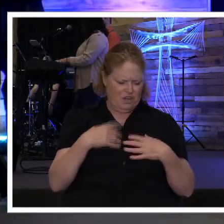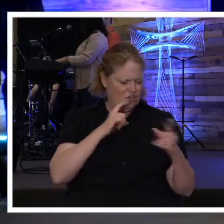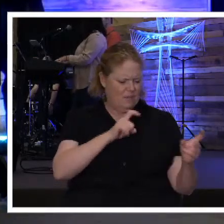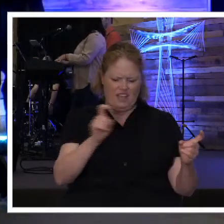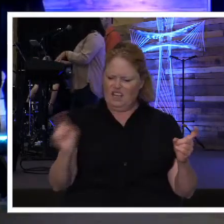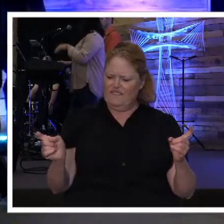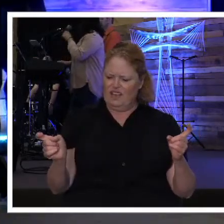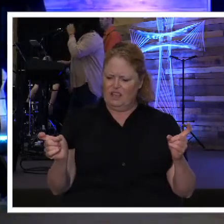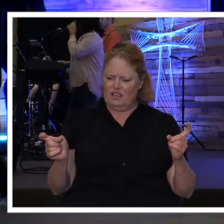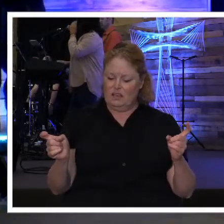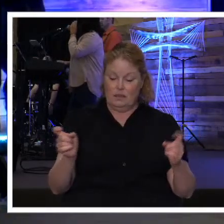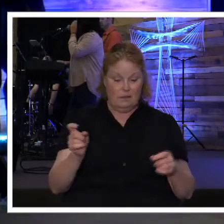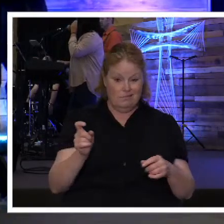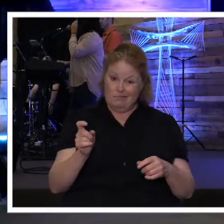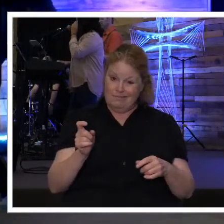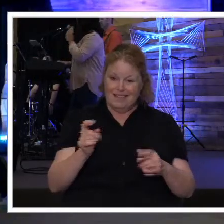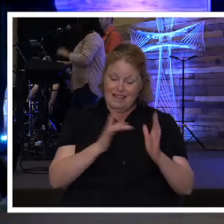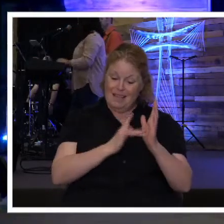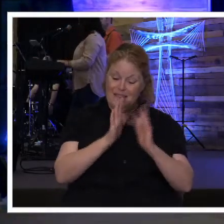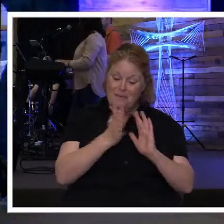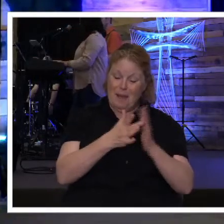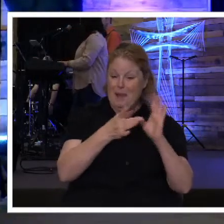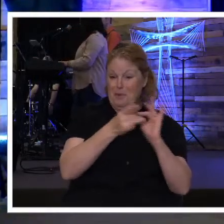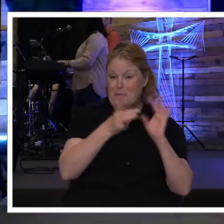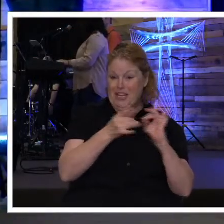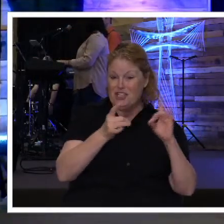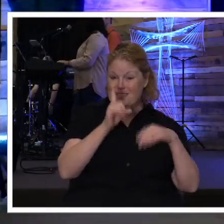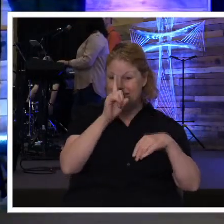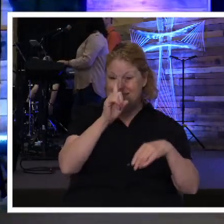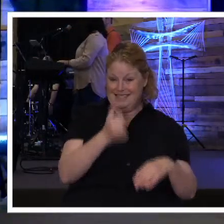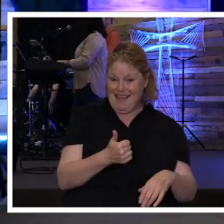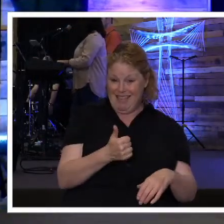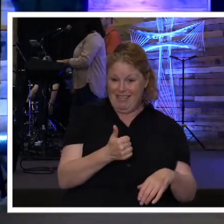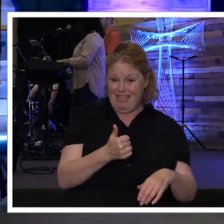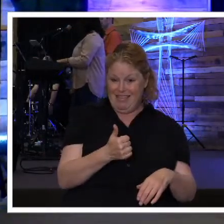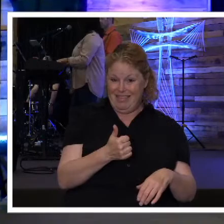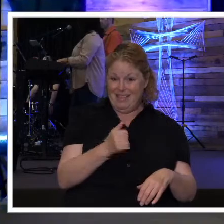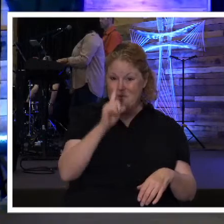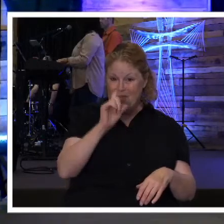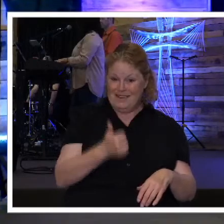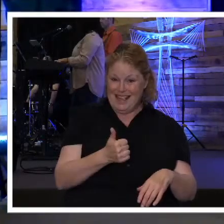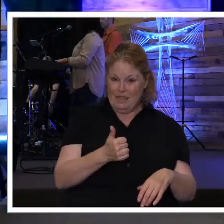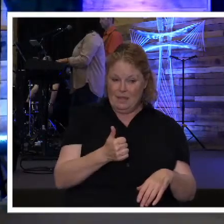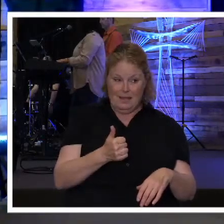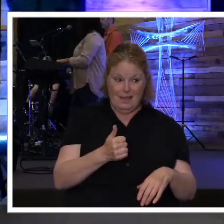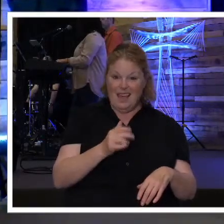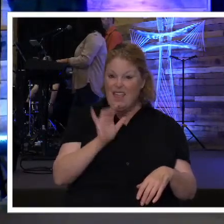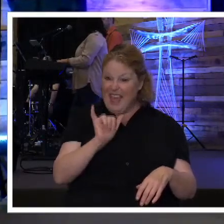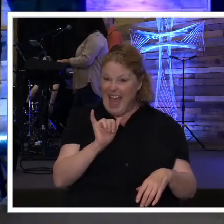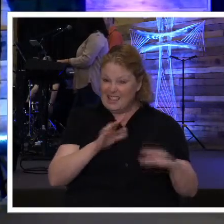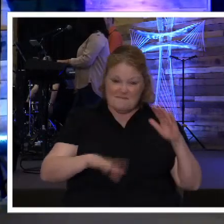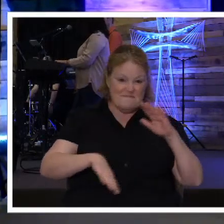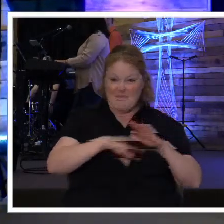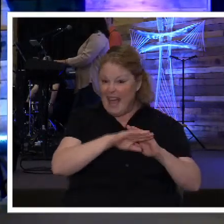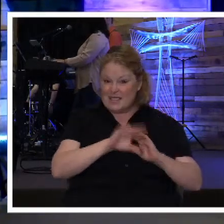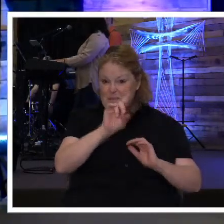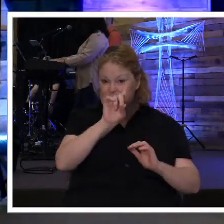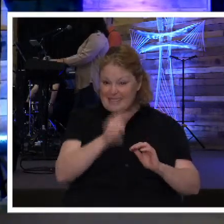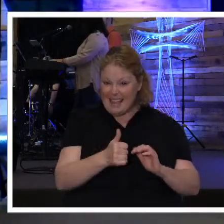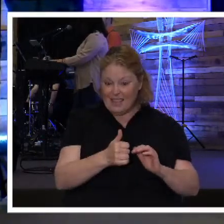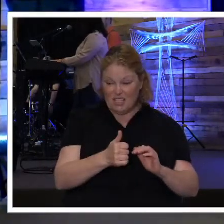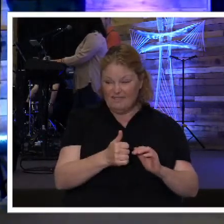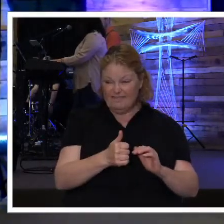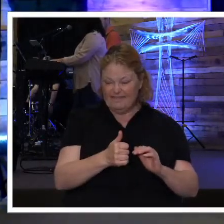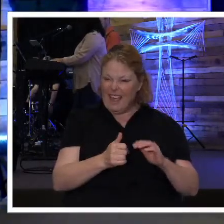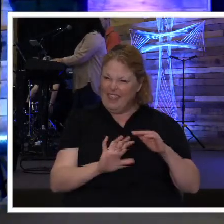not 10%, which is the tithe of the Old Testament, and by the way, 10% is the floor in the New Testament. I'll probably